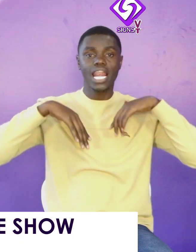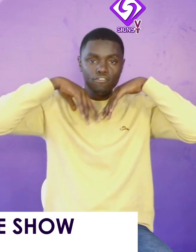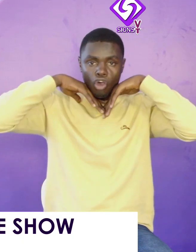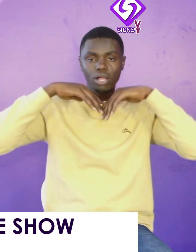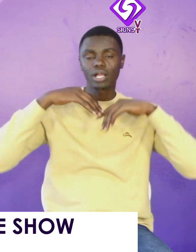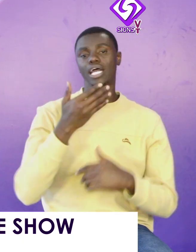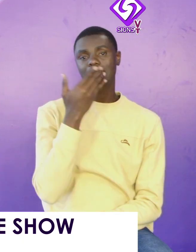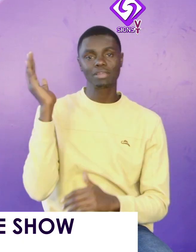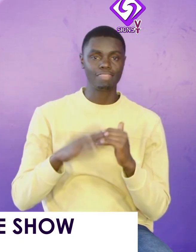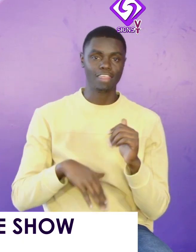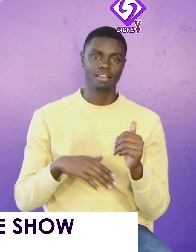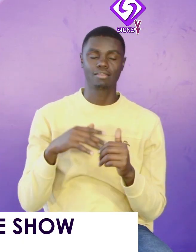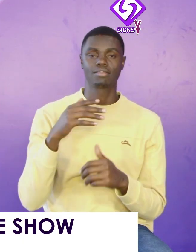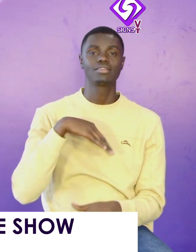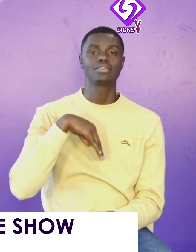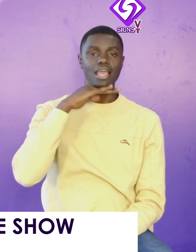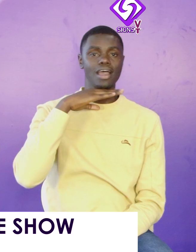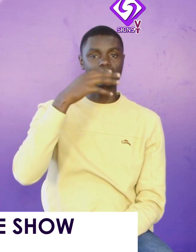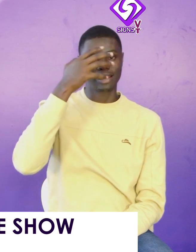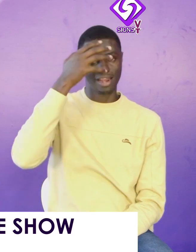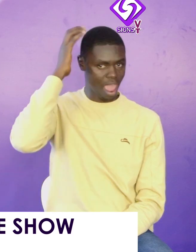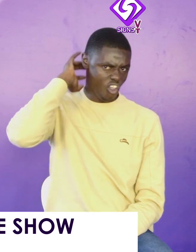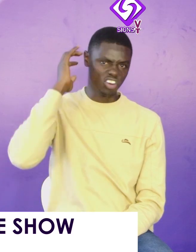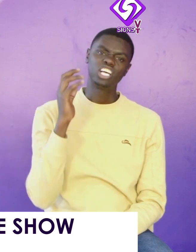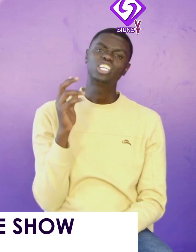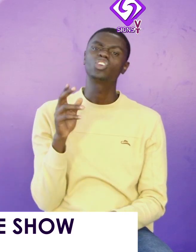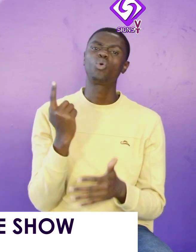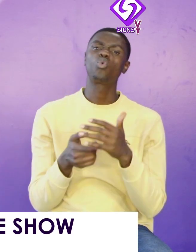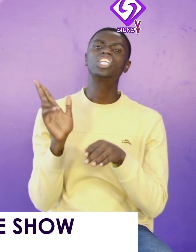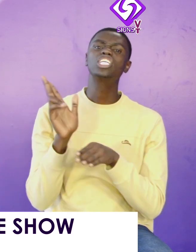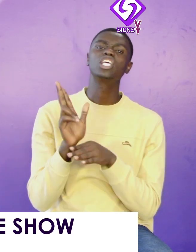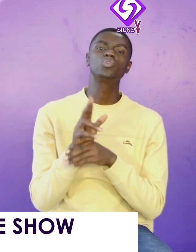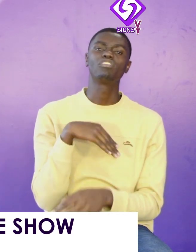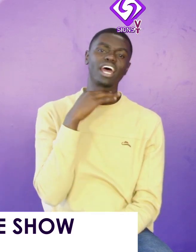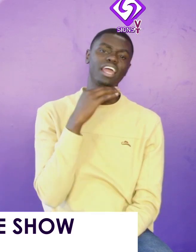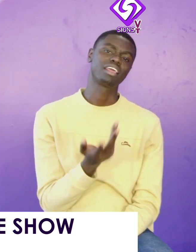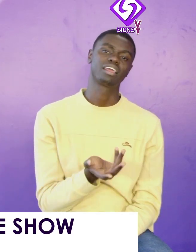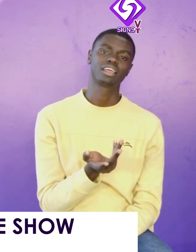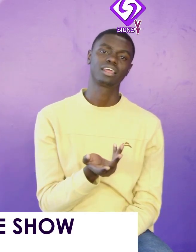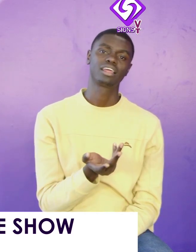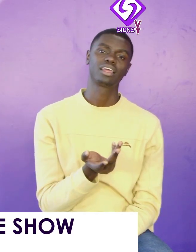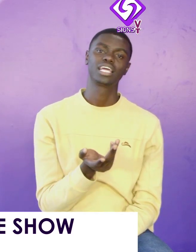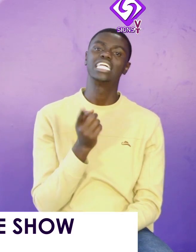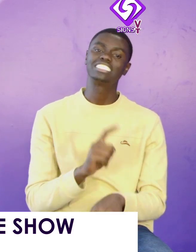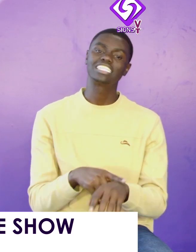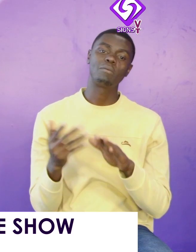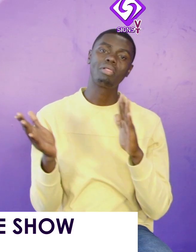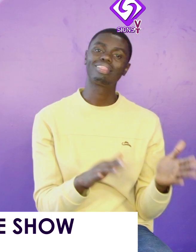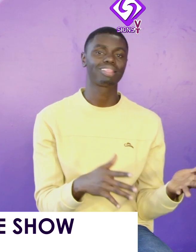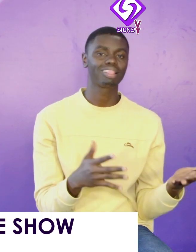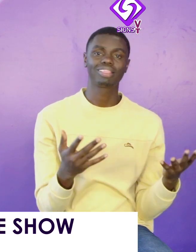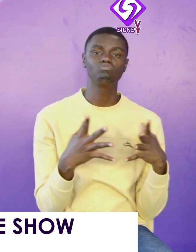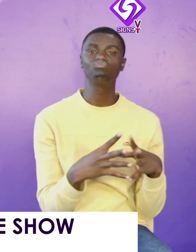dead lion. Because what is the use of dying? When you're dead, it is all